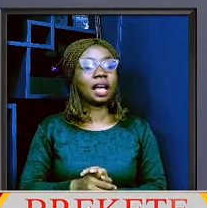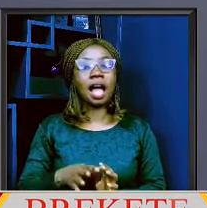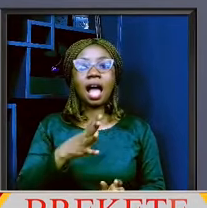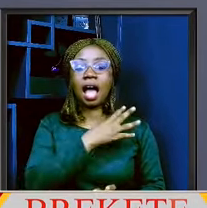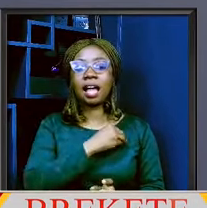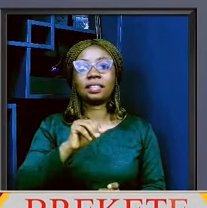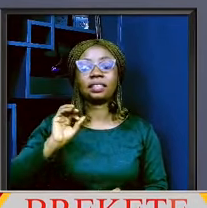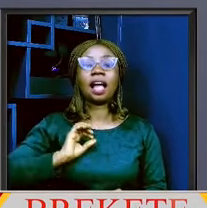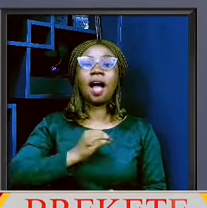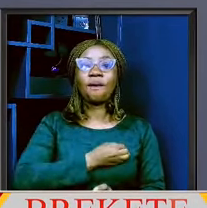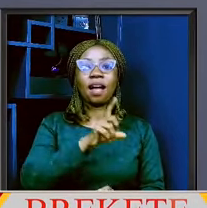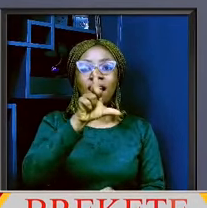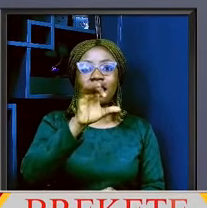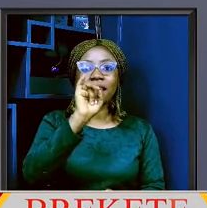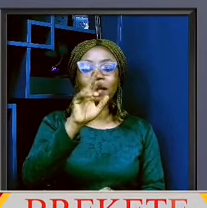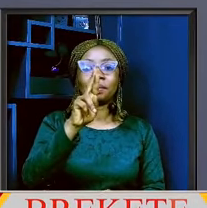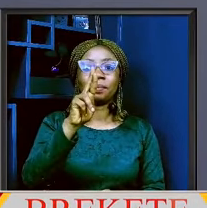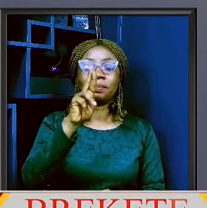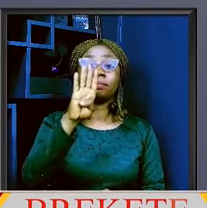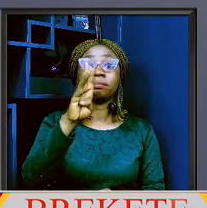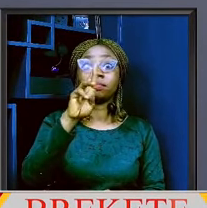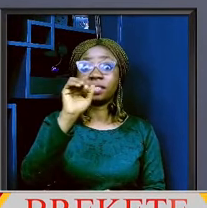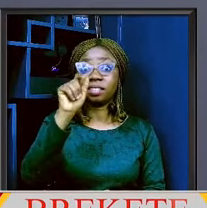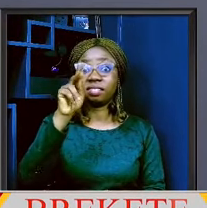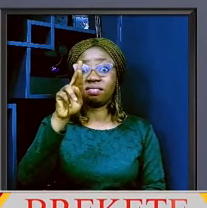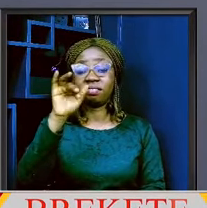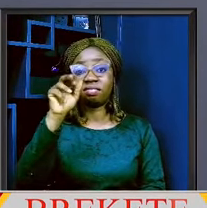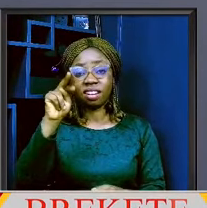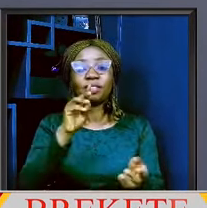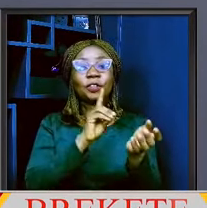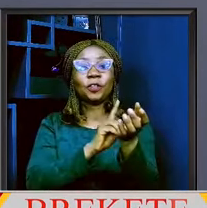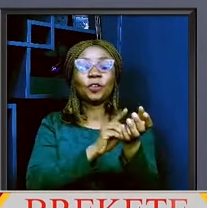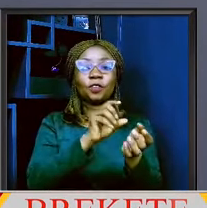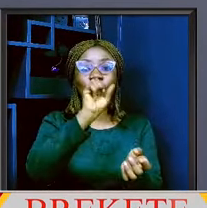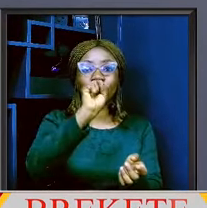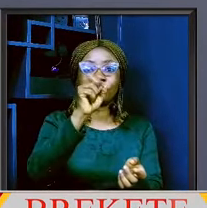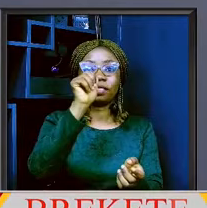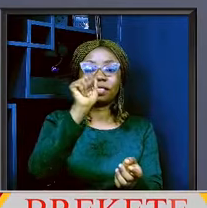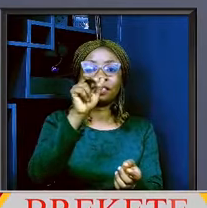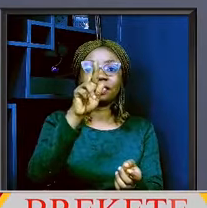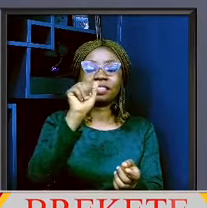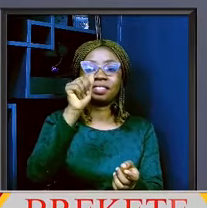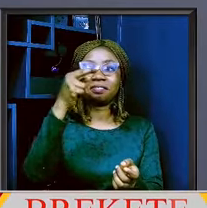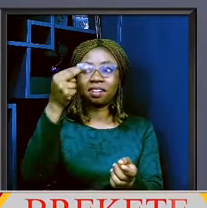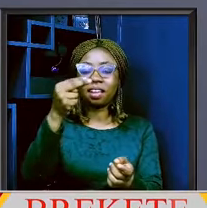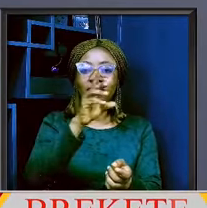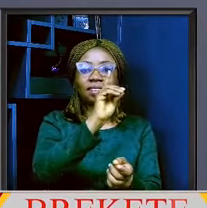And our librarian, Dr. Sarah Dauda Yani.